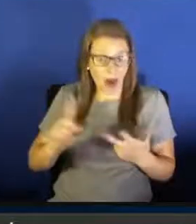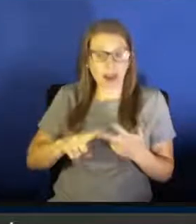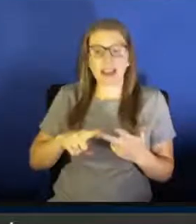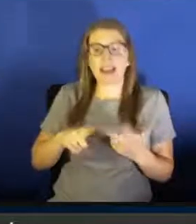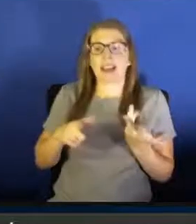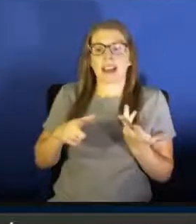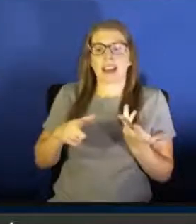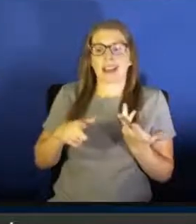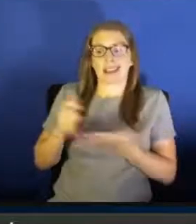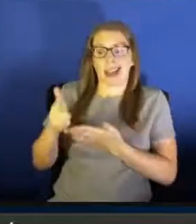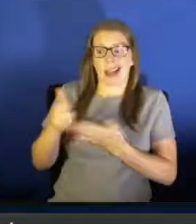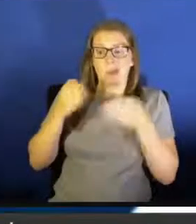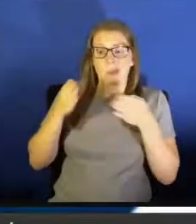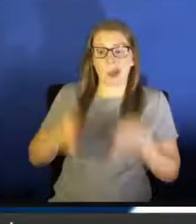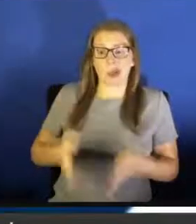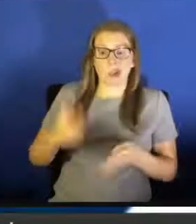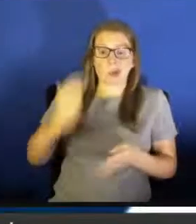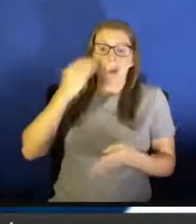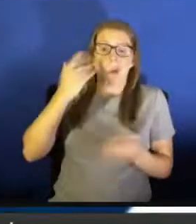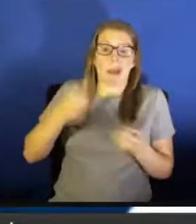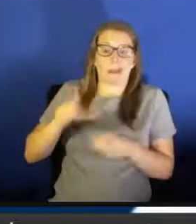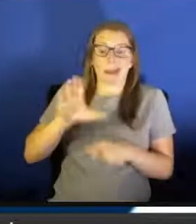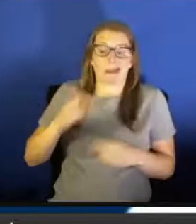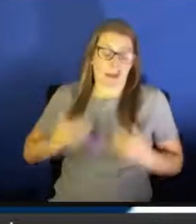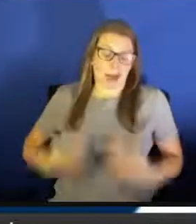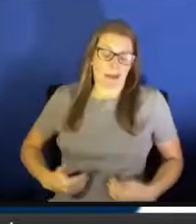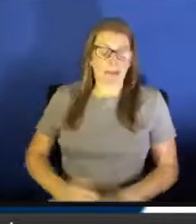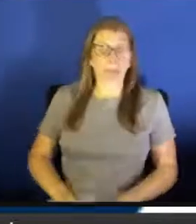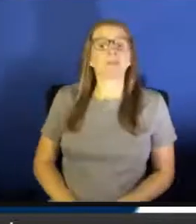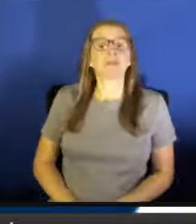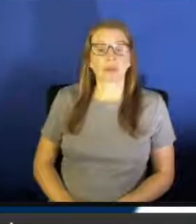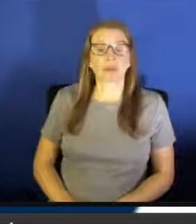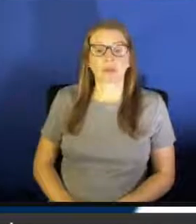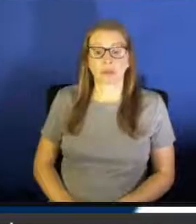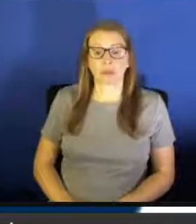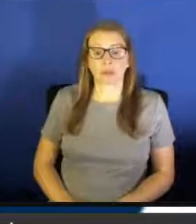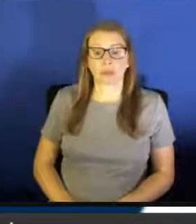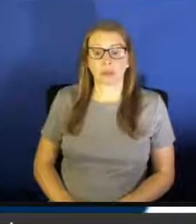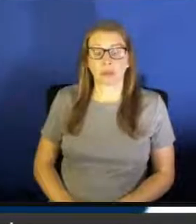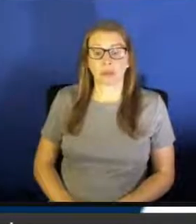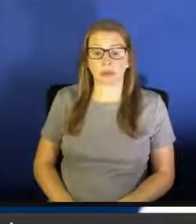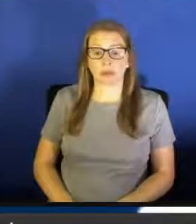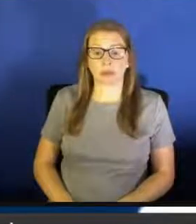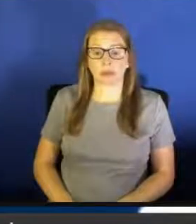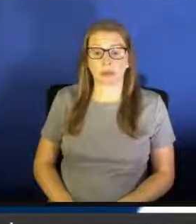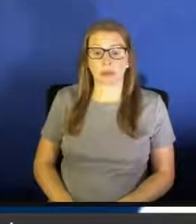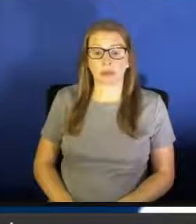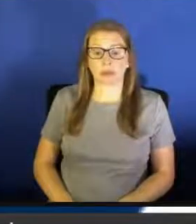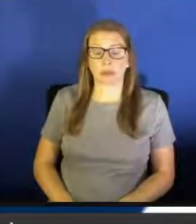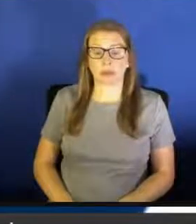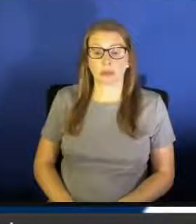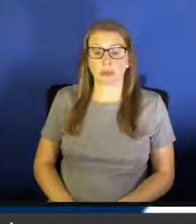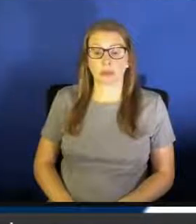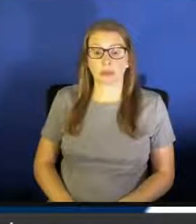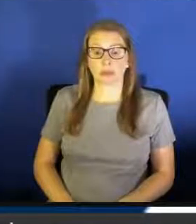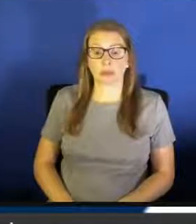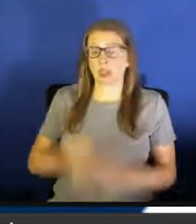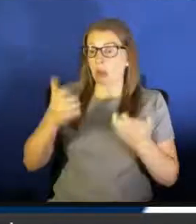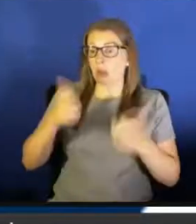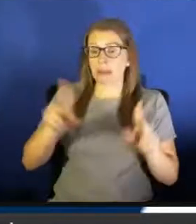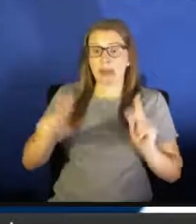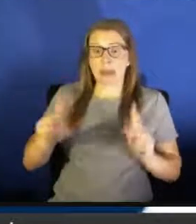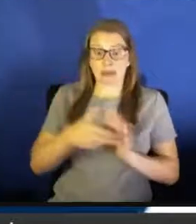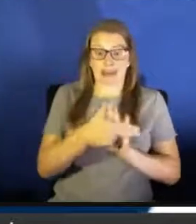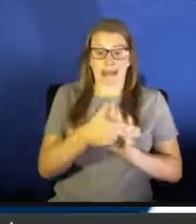right? Absolutely. We certainly hope no one in our audience needs any of us, because we don't want people to be